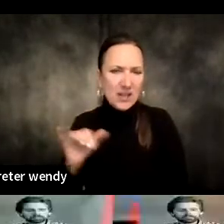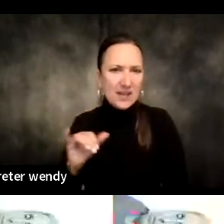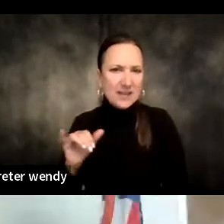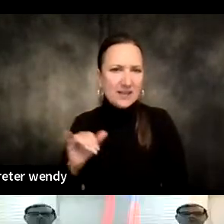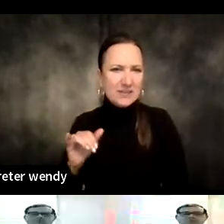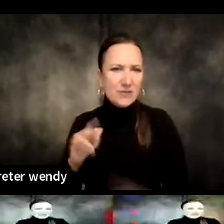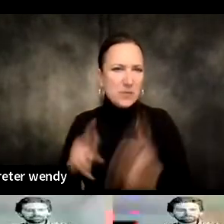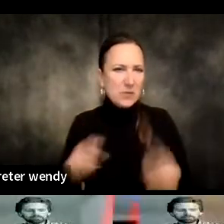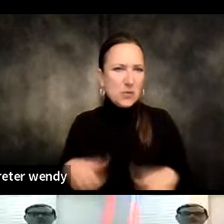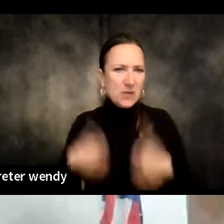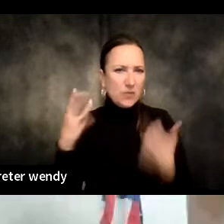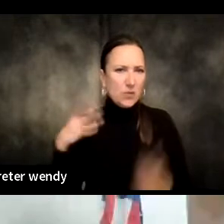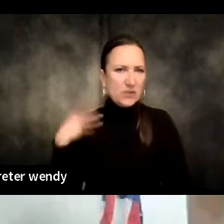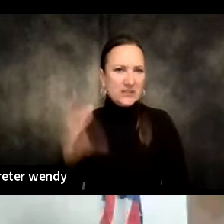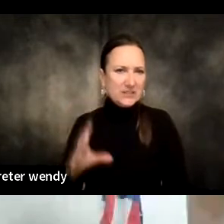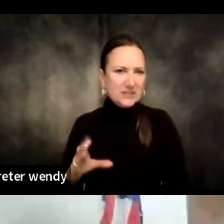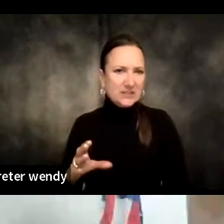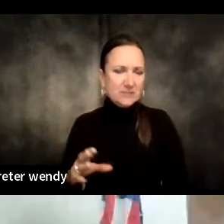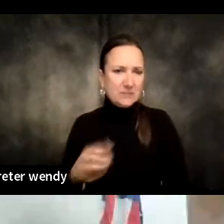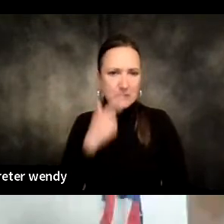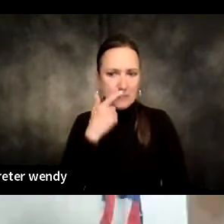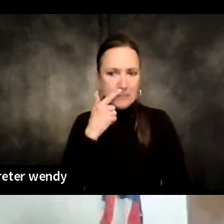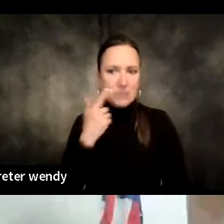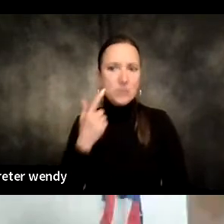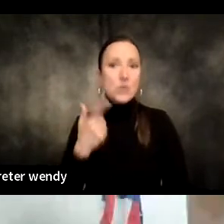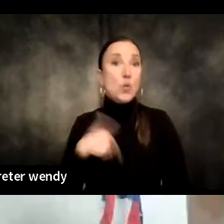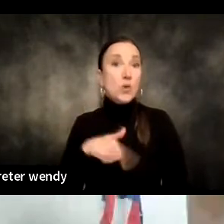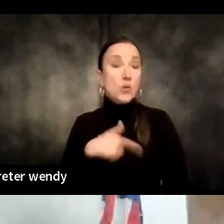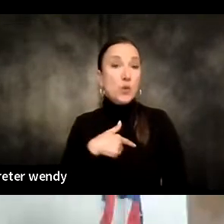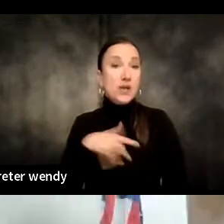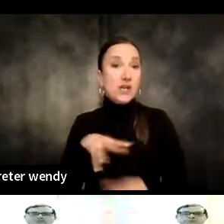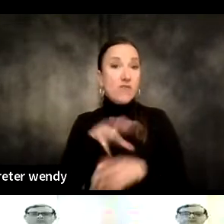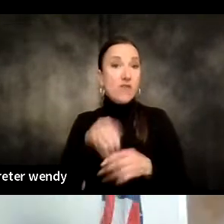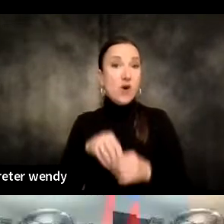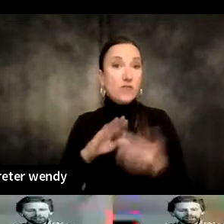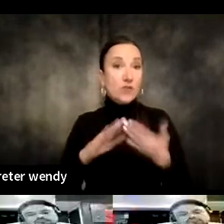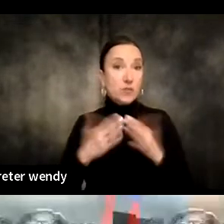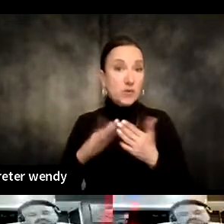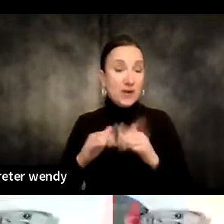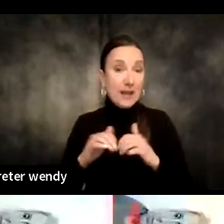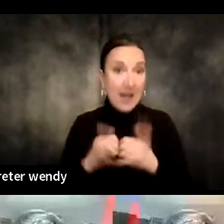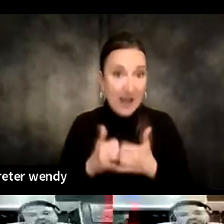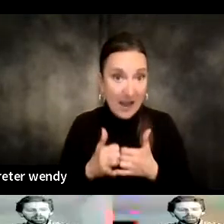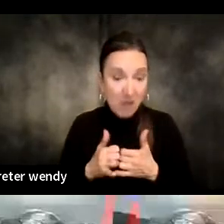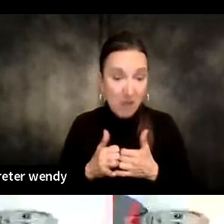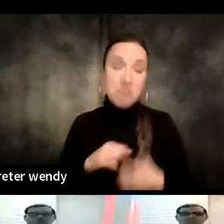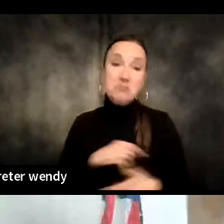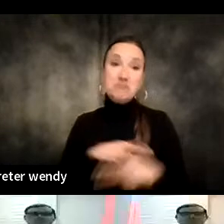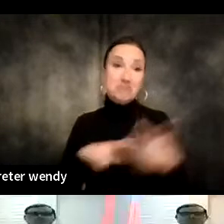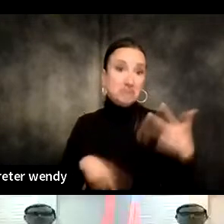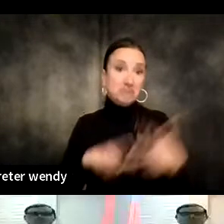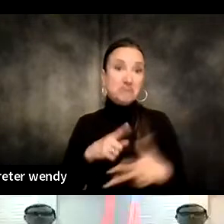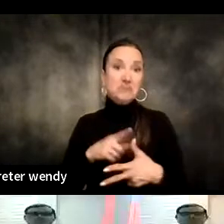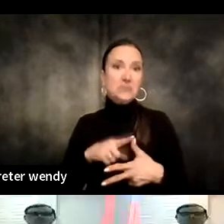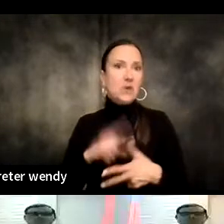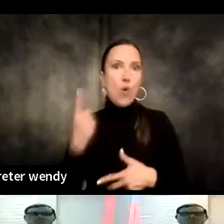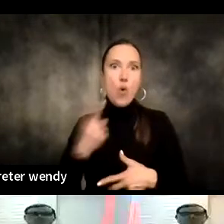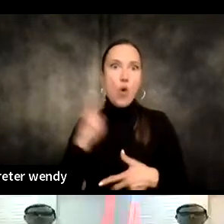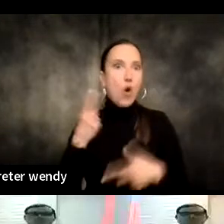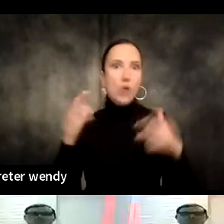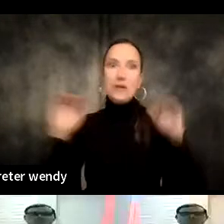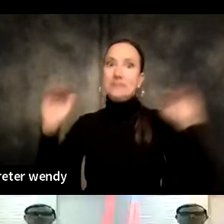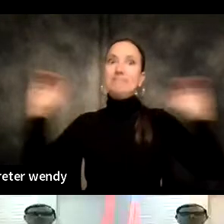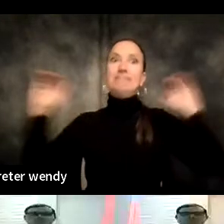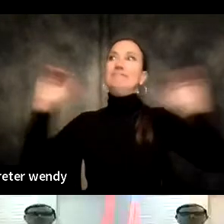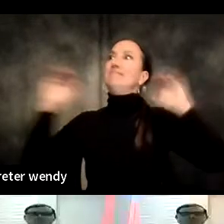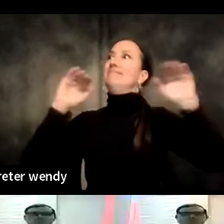the district? When we engage the community in a number of ways, we always invite, as we're out with